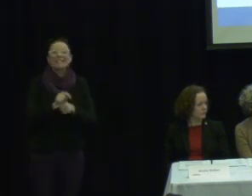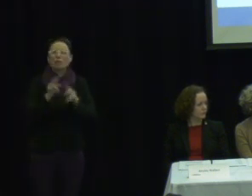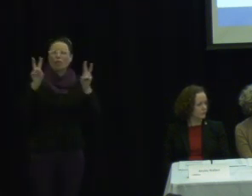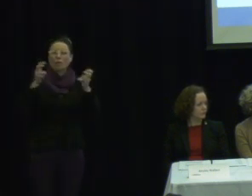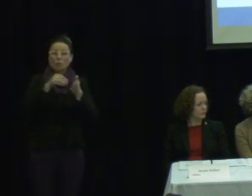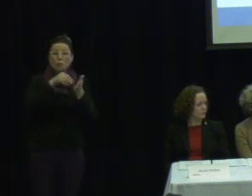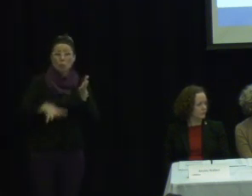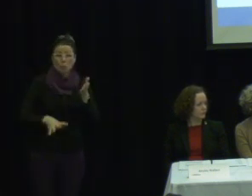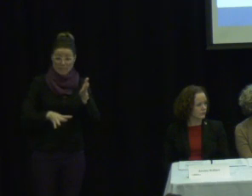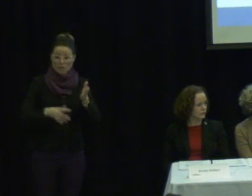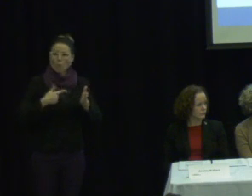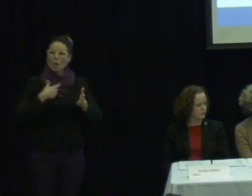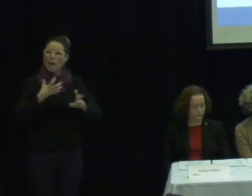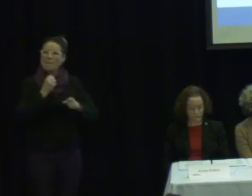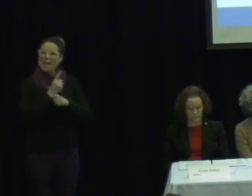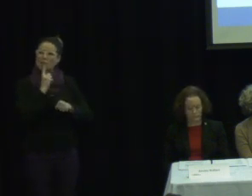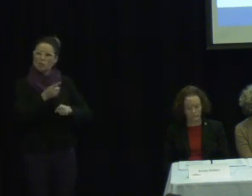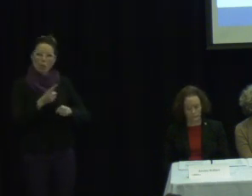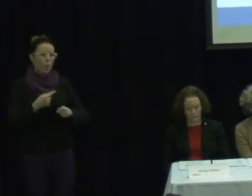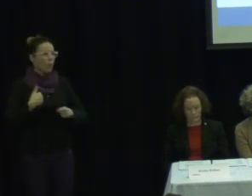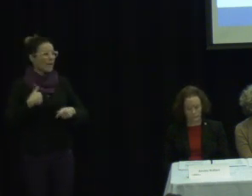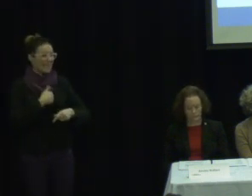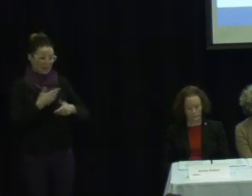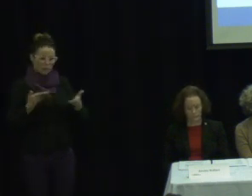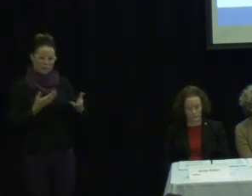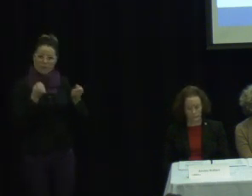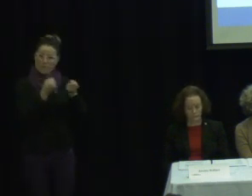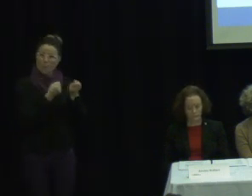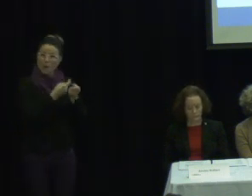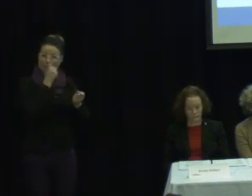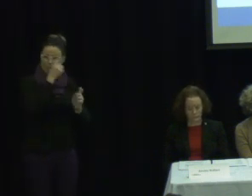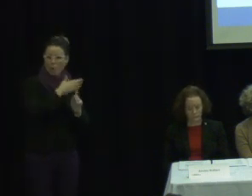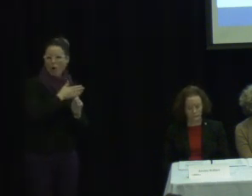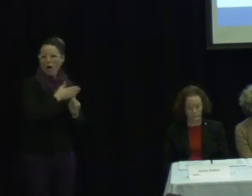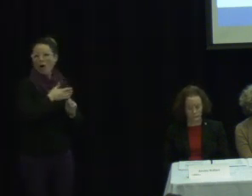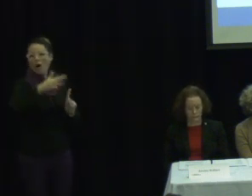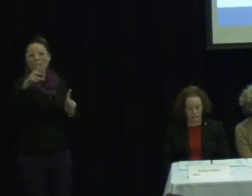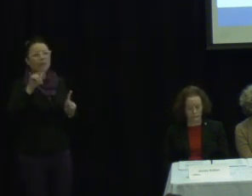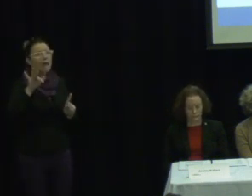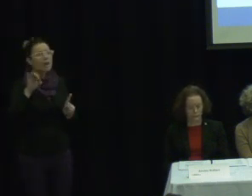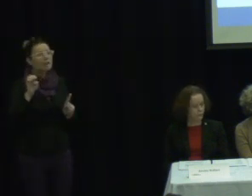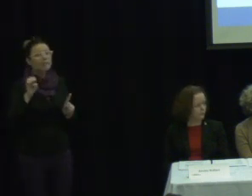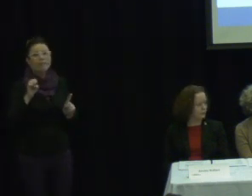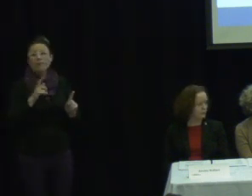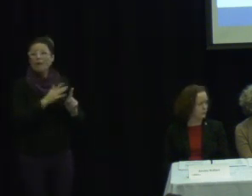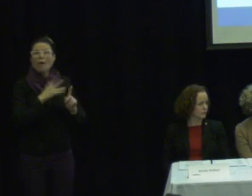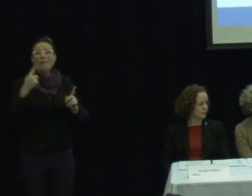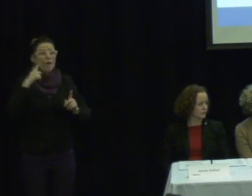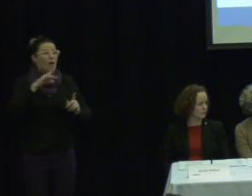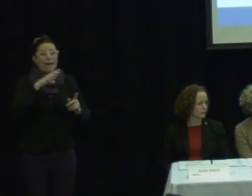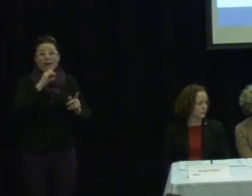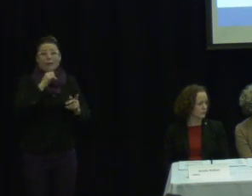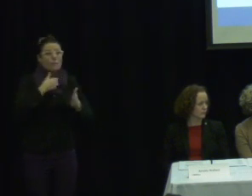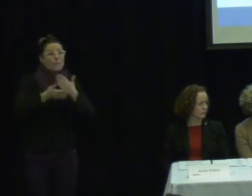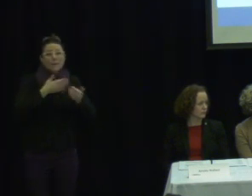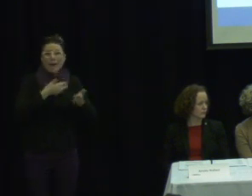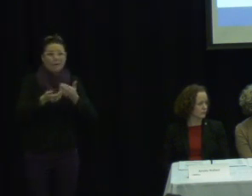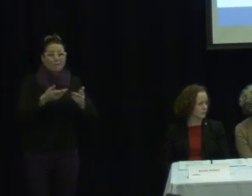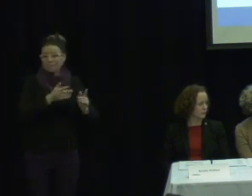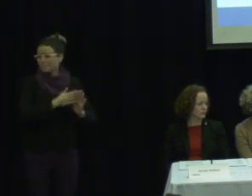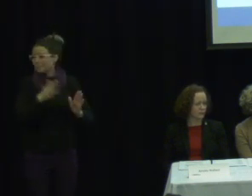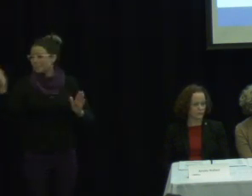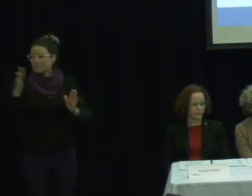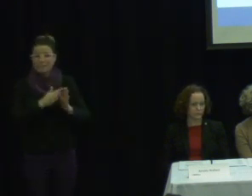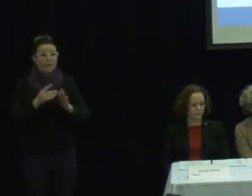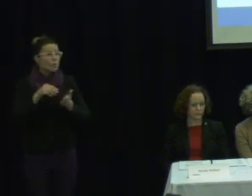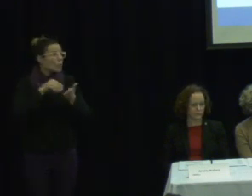We want to have a strong online presence for working moms and dads that have no time to get here. People who are out there in the world trying